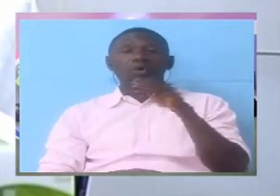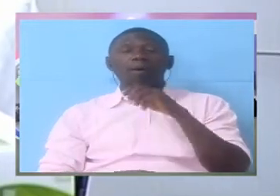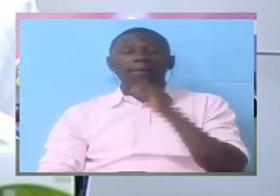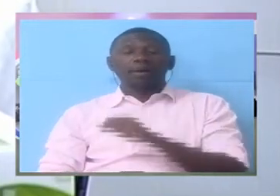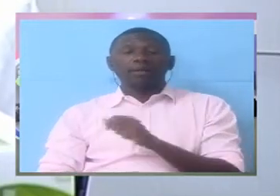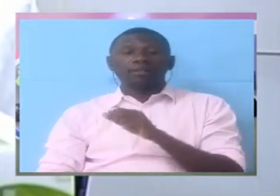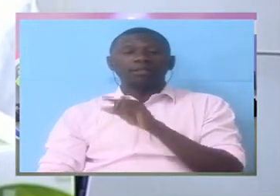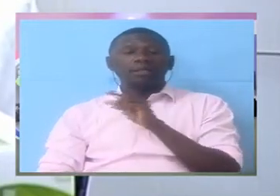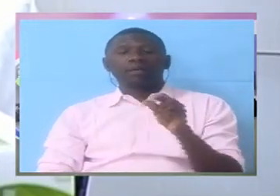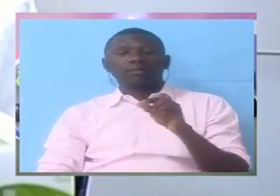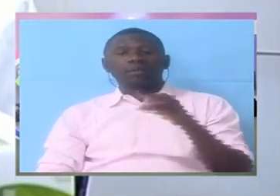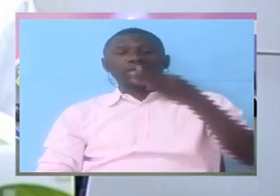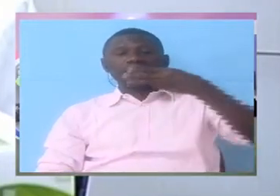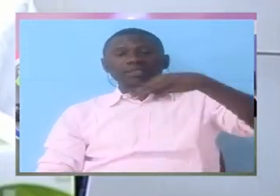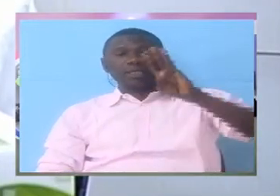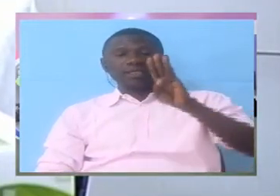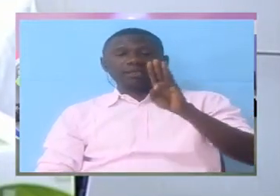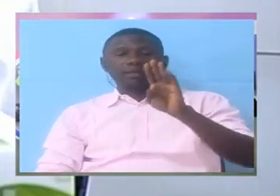They said they called Tatin Baji.